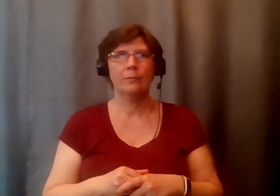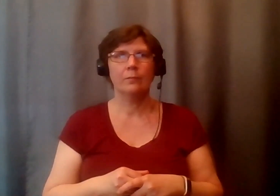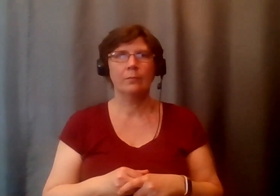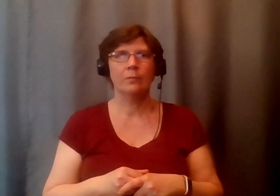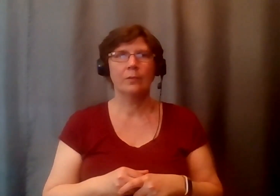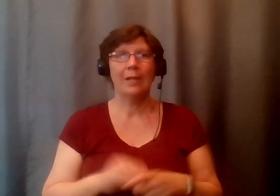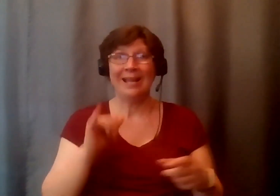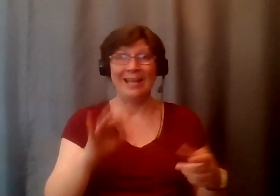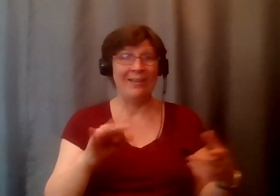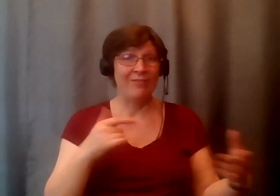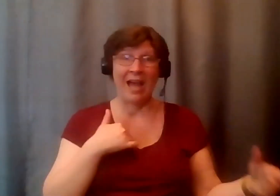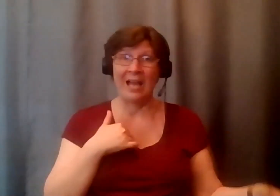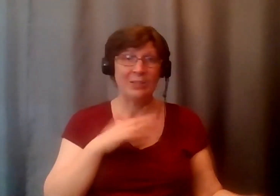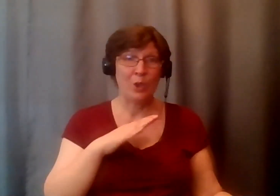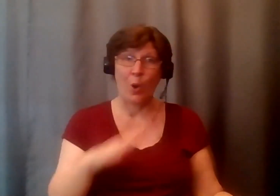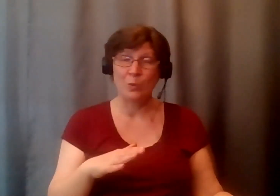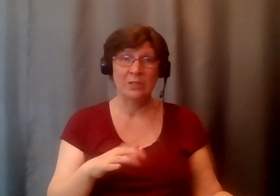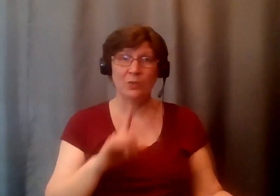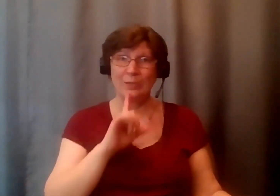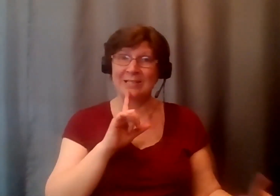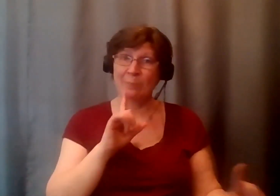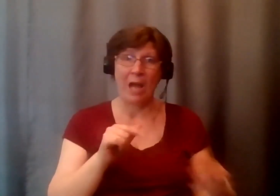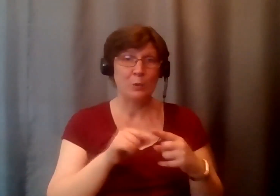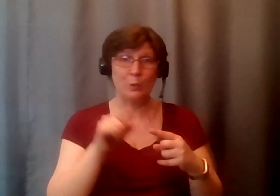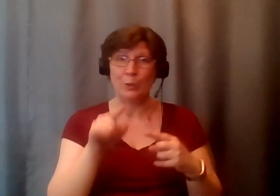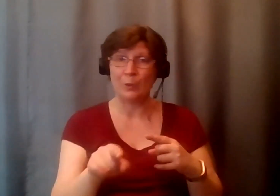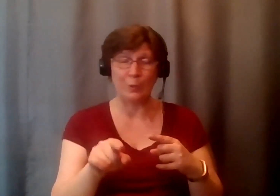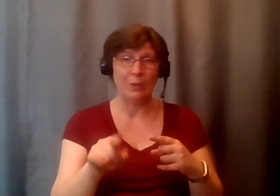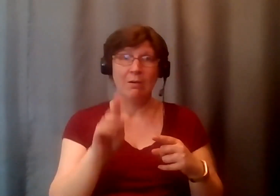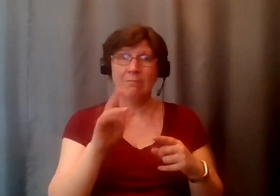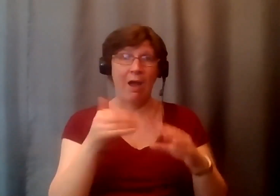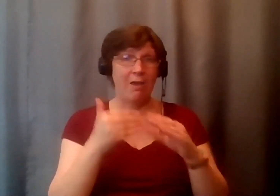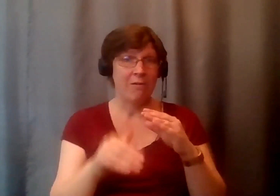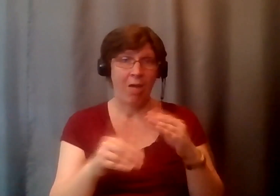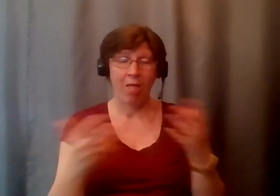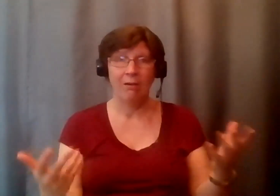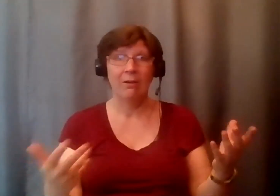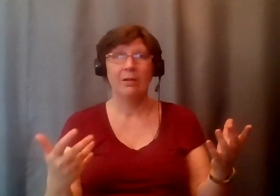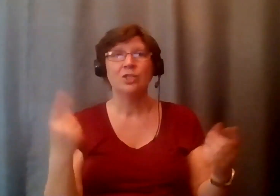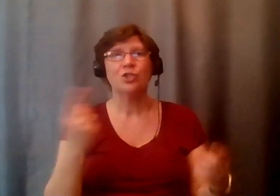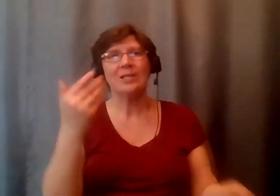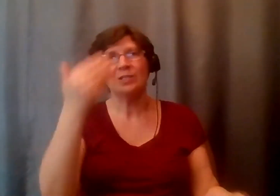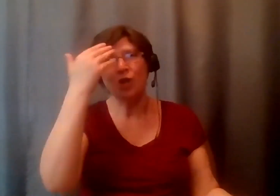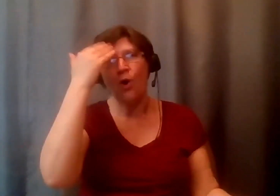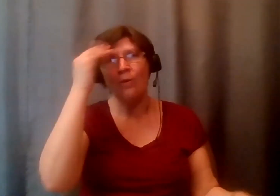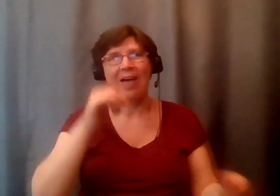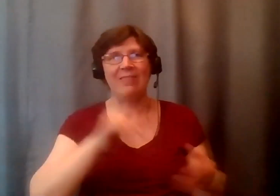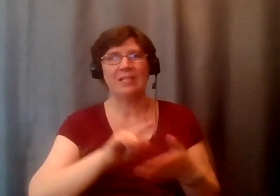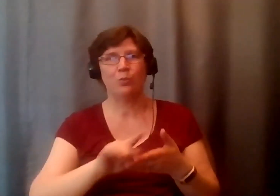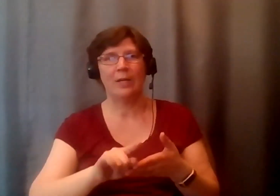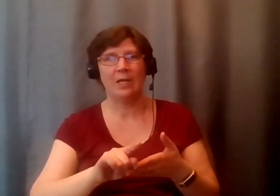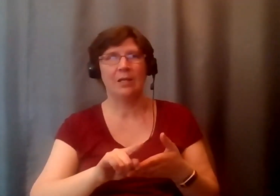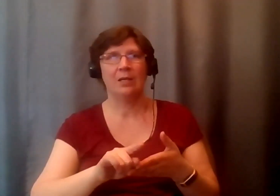if I don't immediately respond to you by email, just note that this week has gone